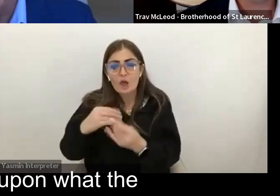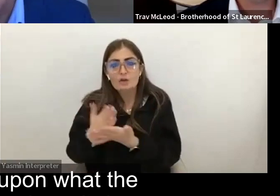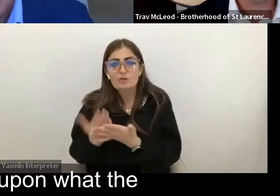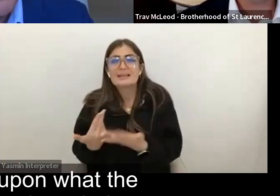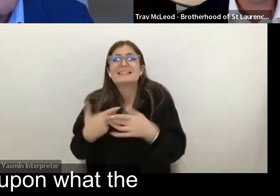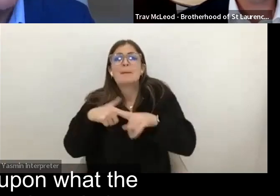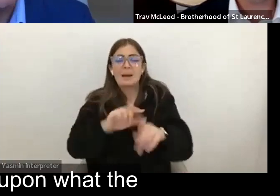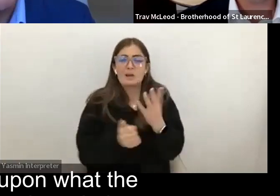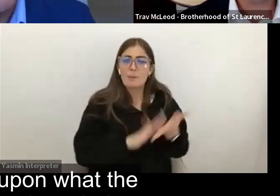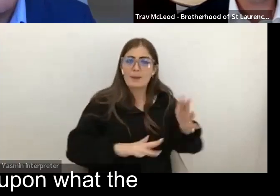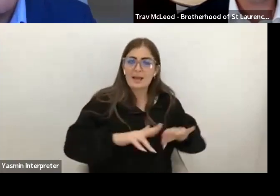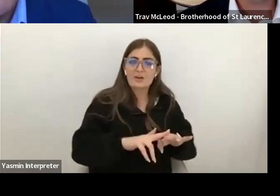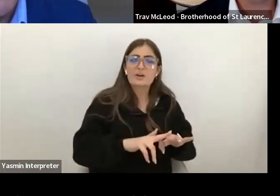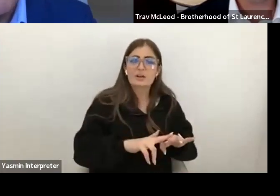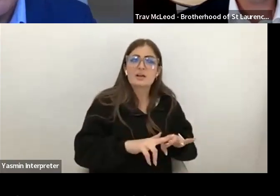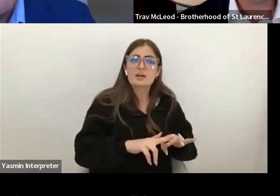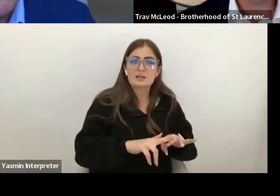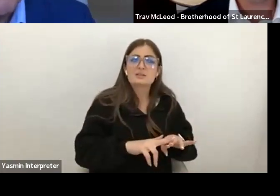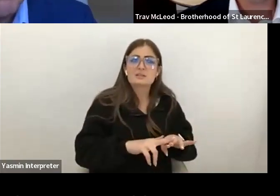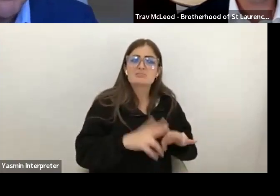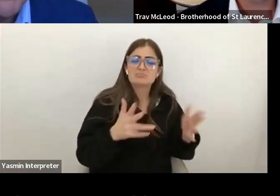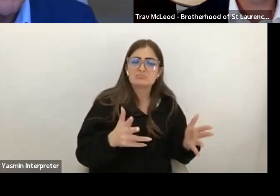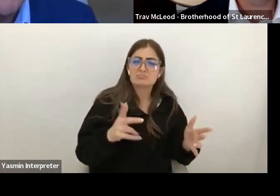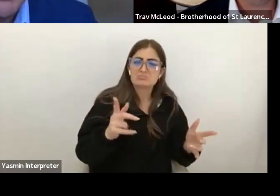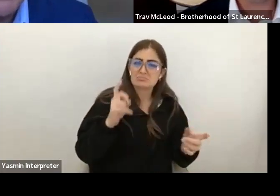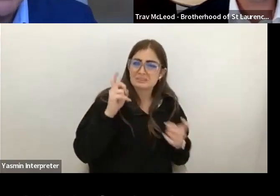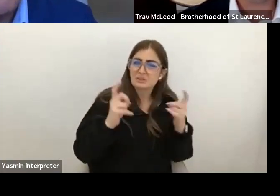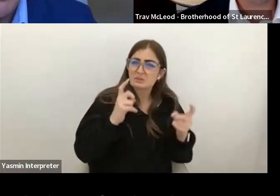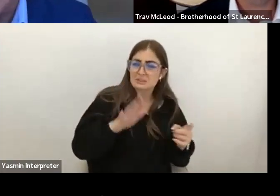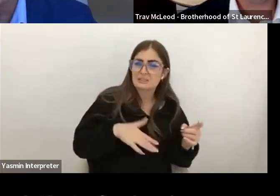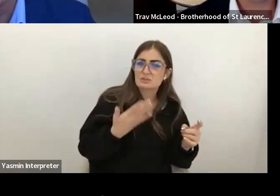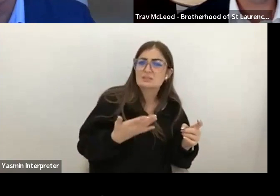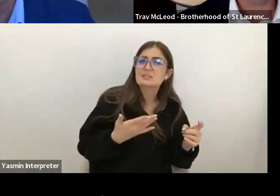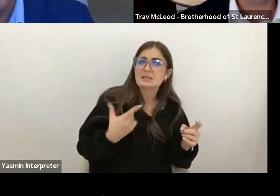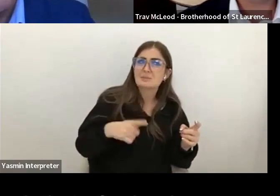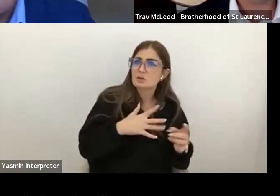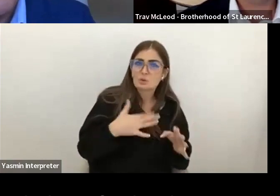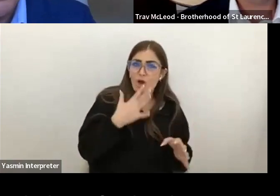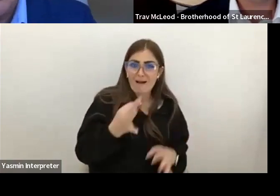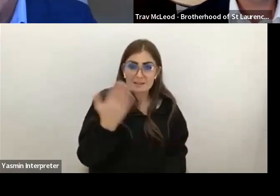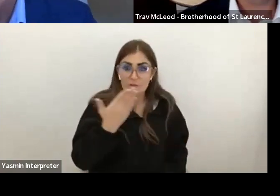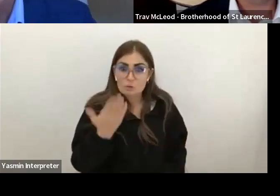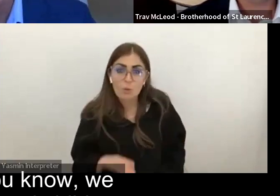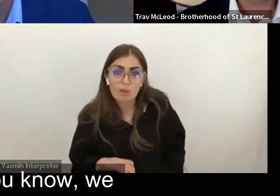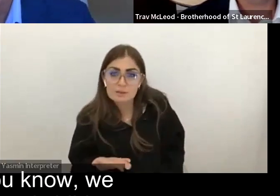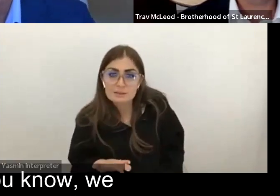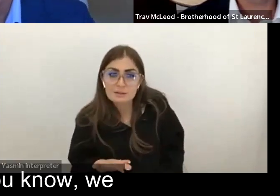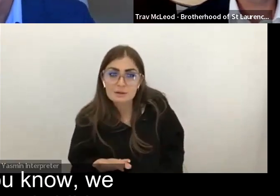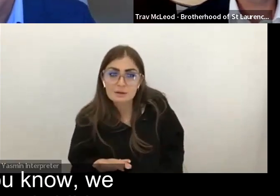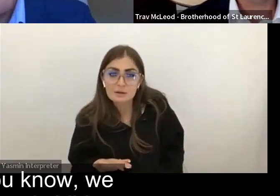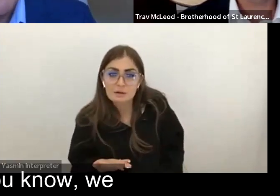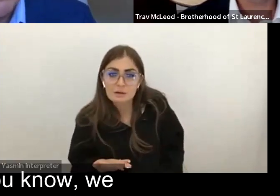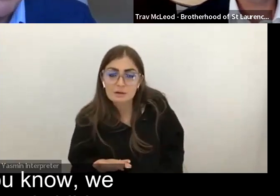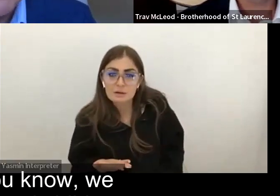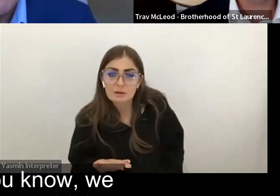what the parent does or doesn't do, which itself is a curious proposition, given that we don't ask that of schools. Schools, you